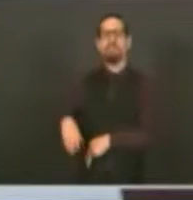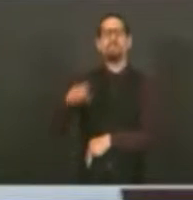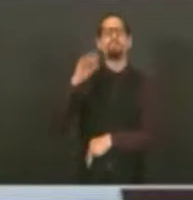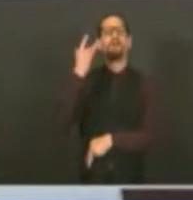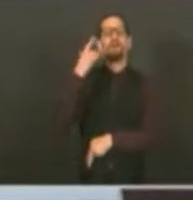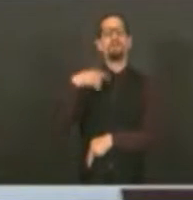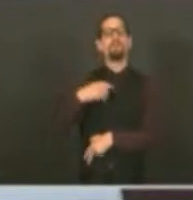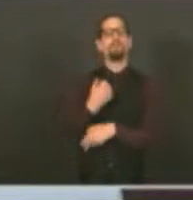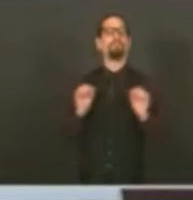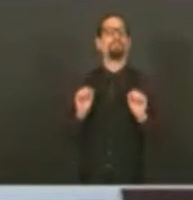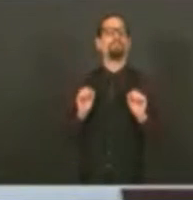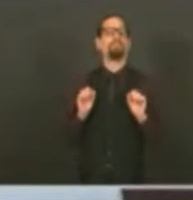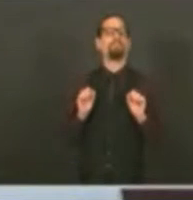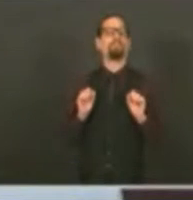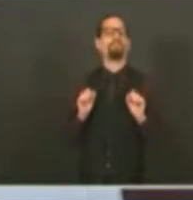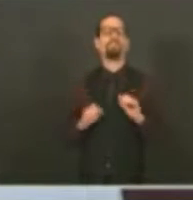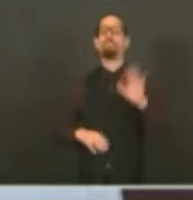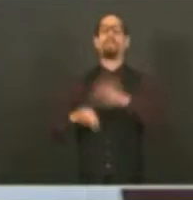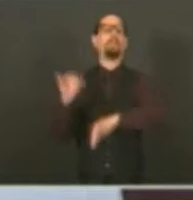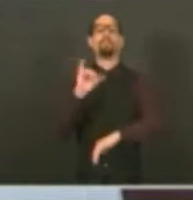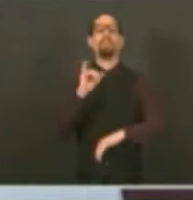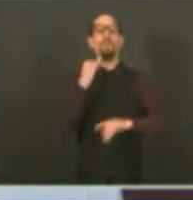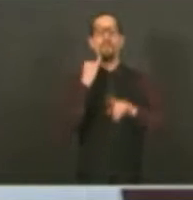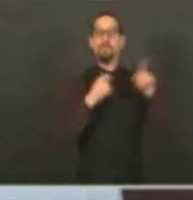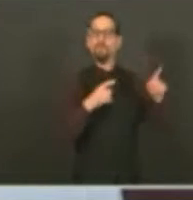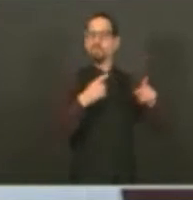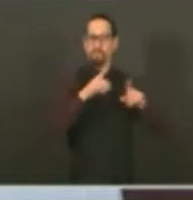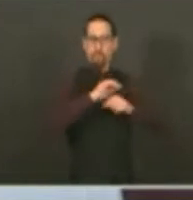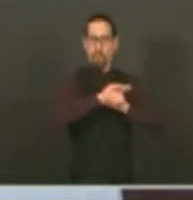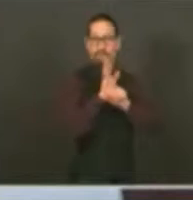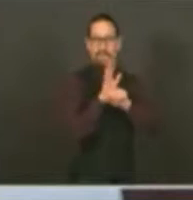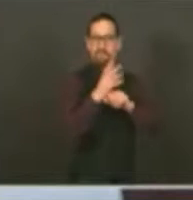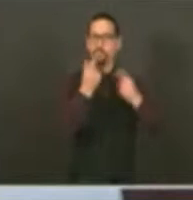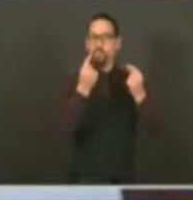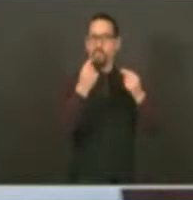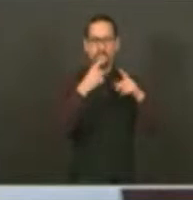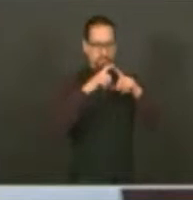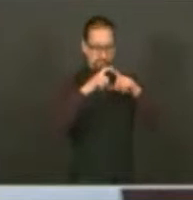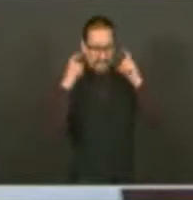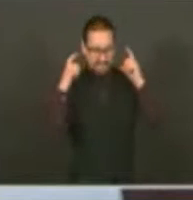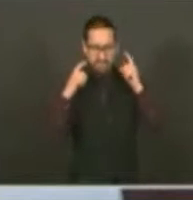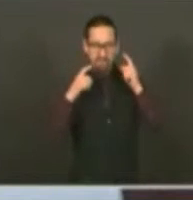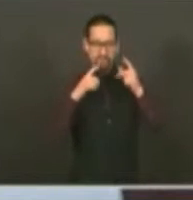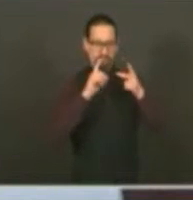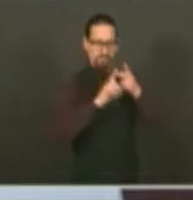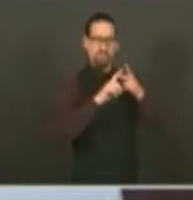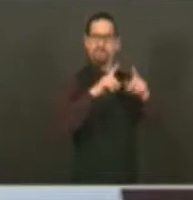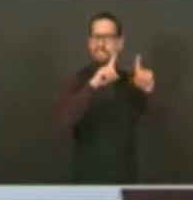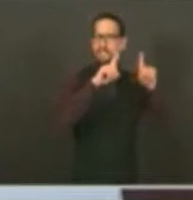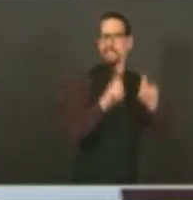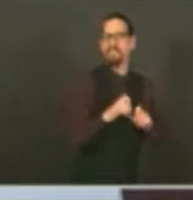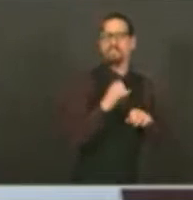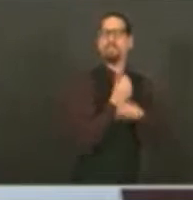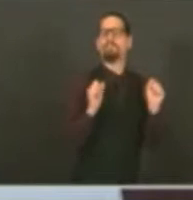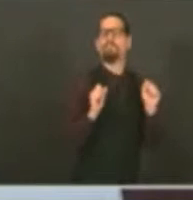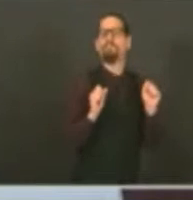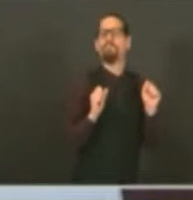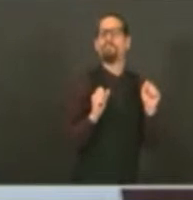can save your household from being in the hospital, losing a life, or huge financial risk